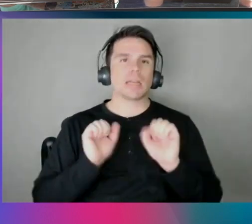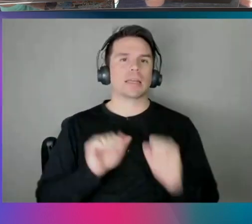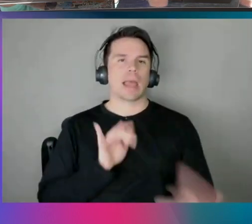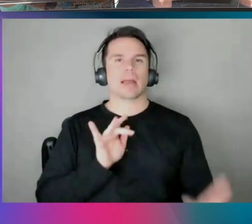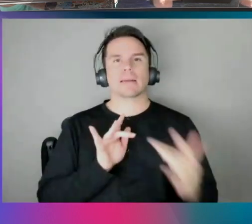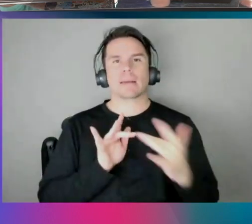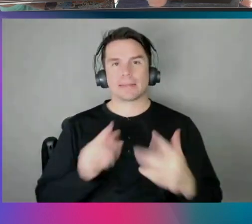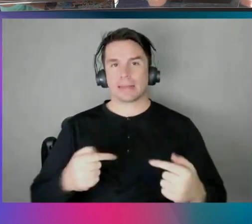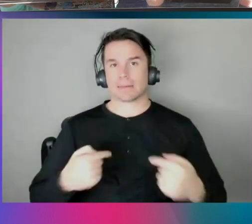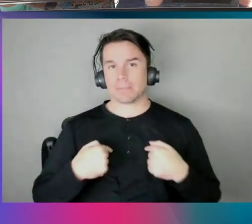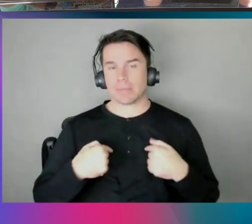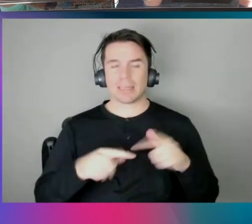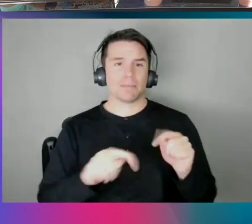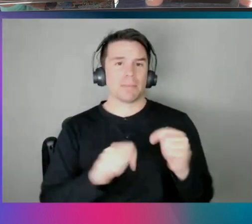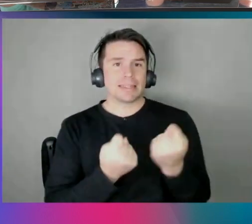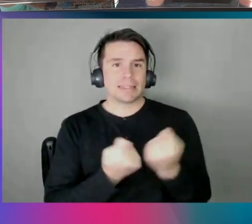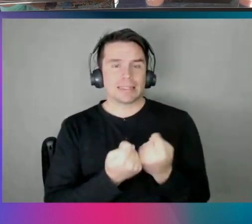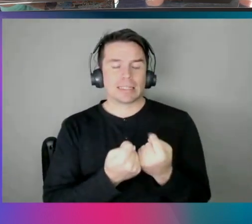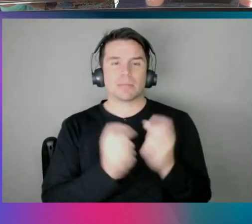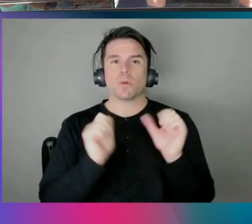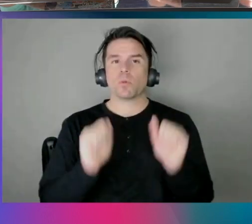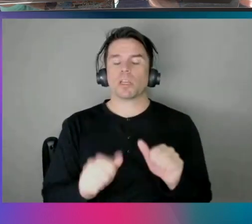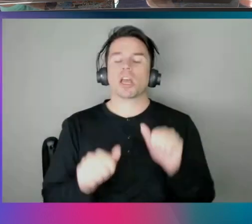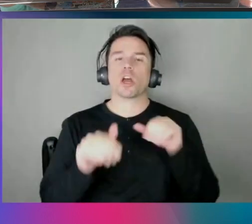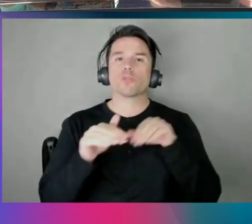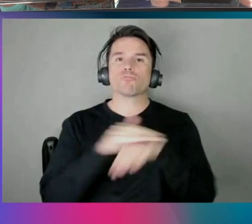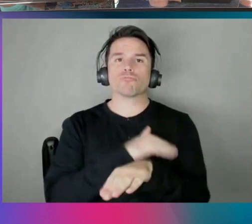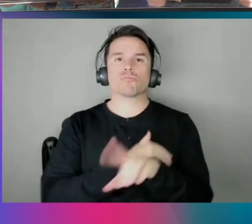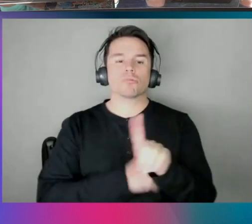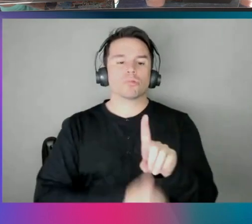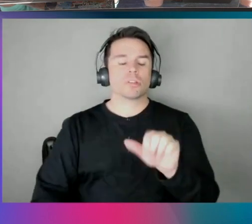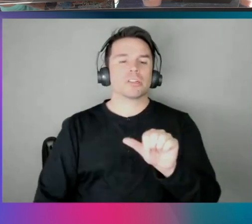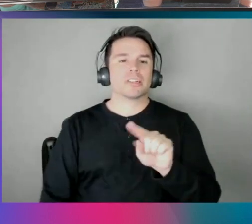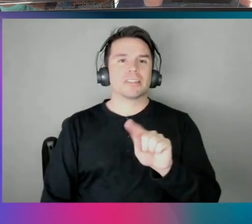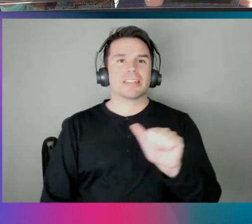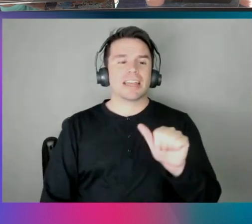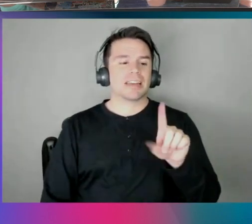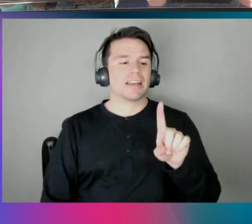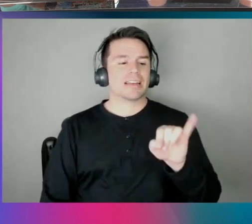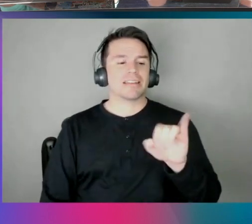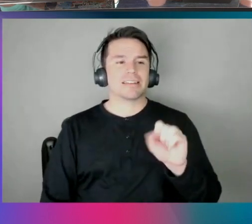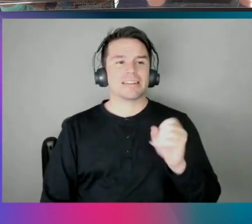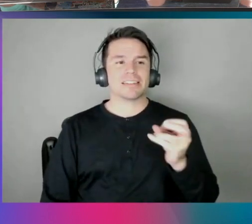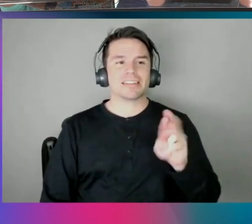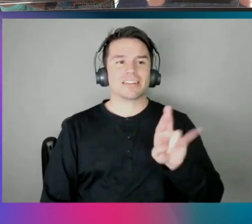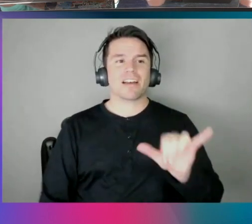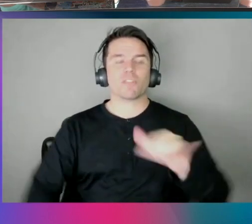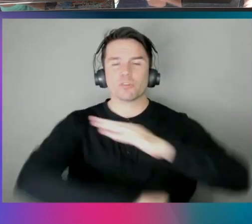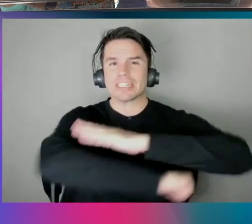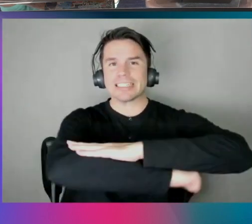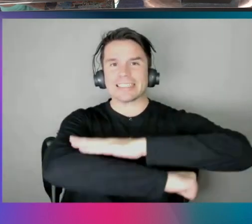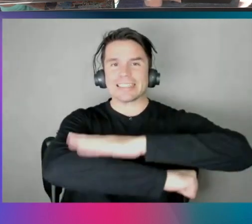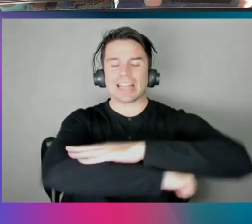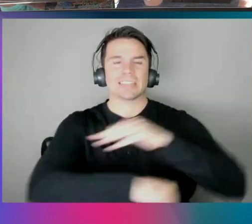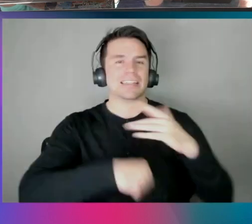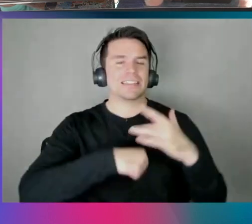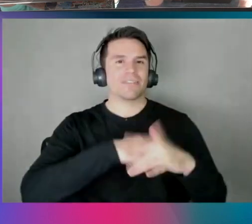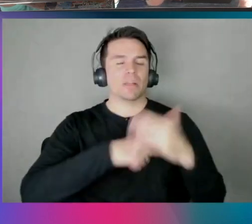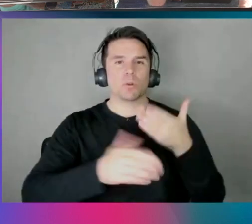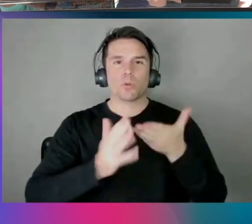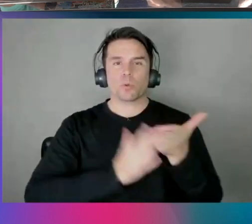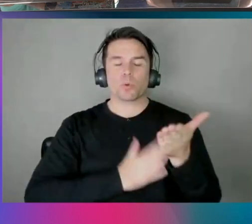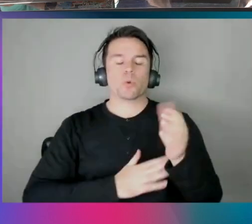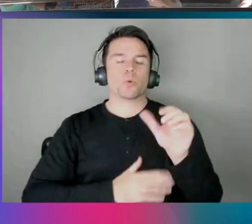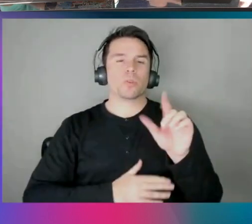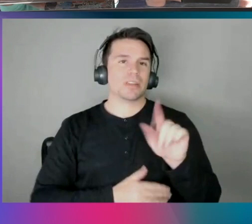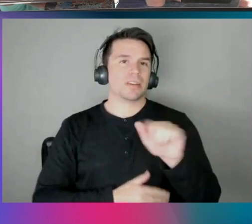or you can go to the data discovery desk that's accessible through the AWS Data Exchange website and submit a request, or maybe even